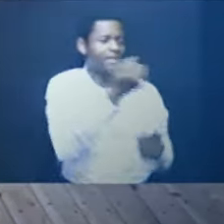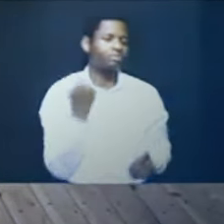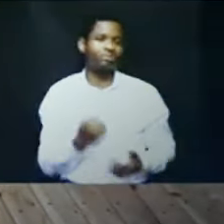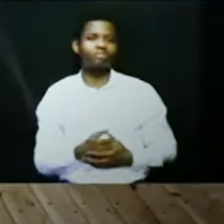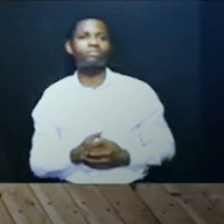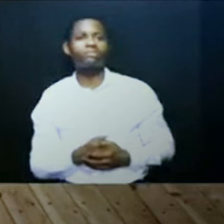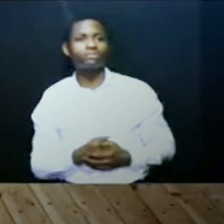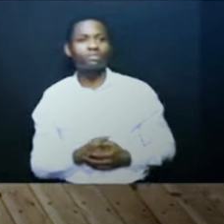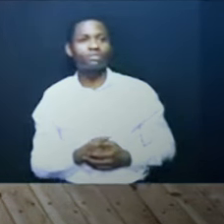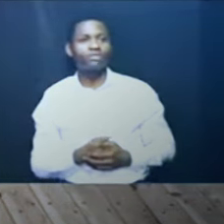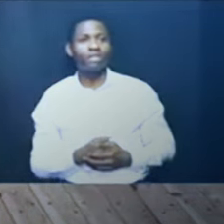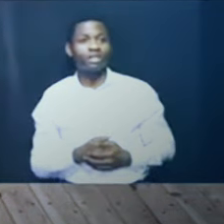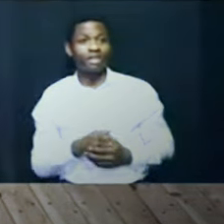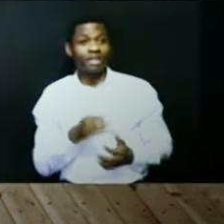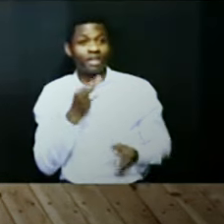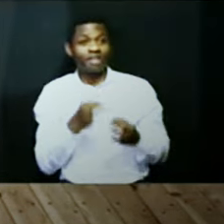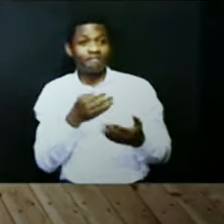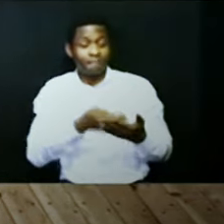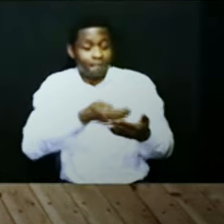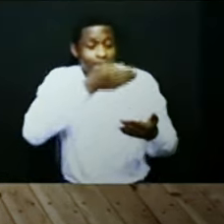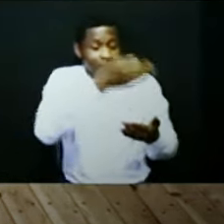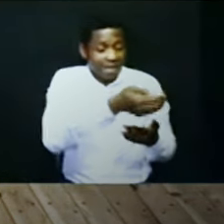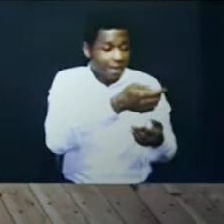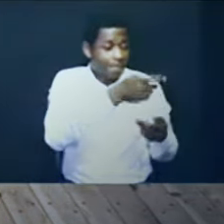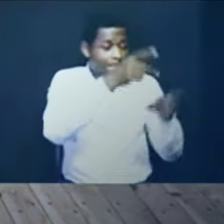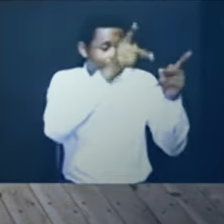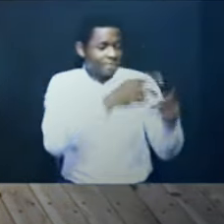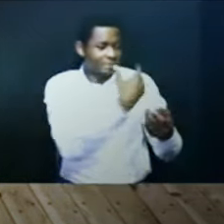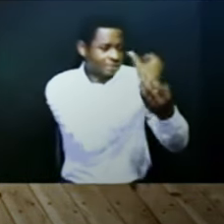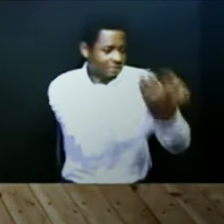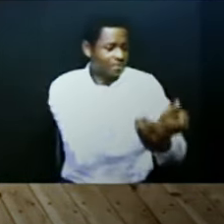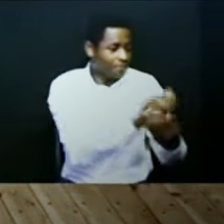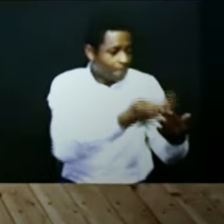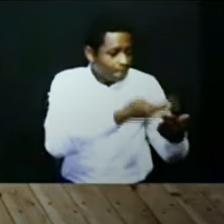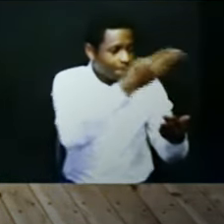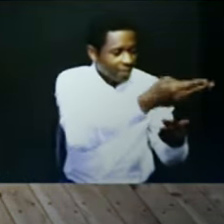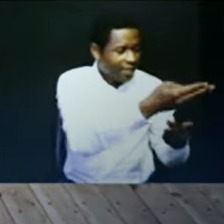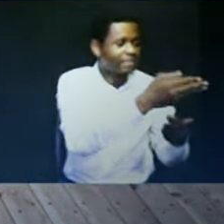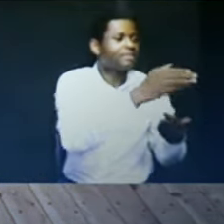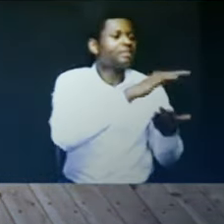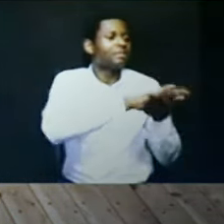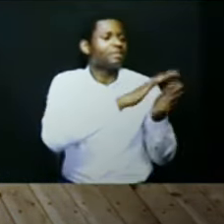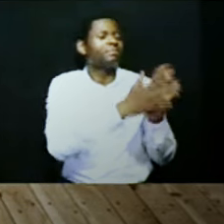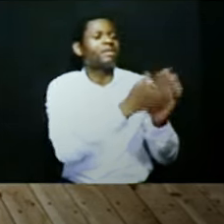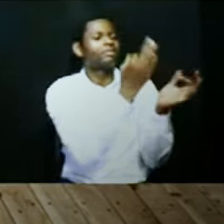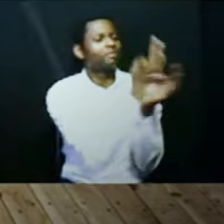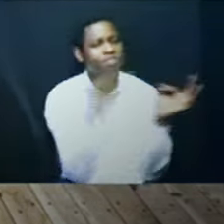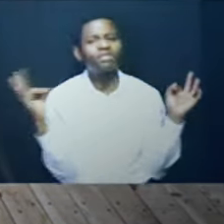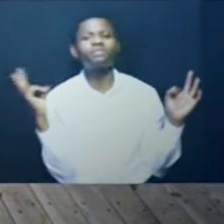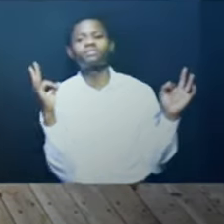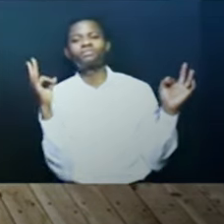Then you set the slave free. So what you mean? And Jesus